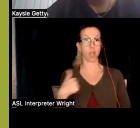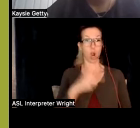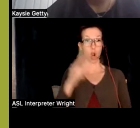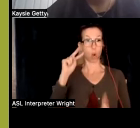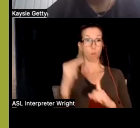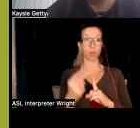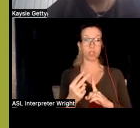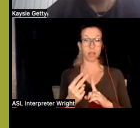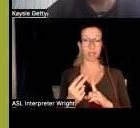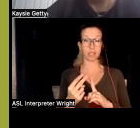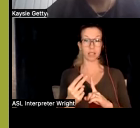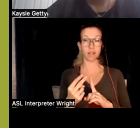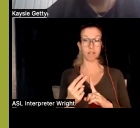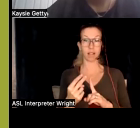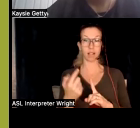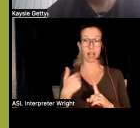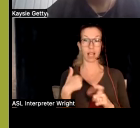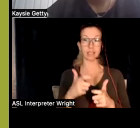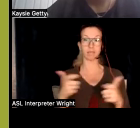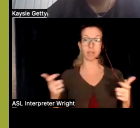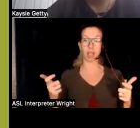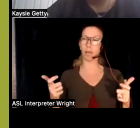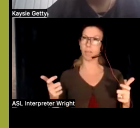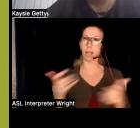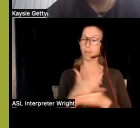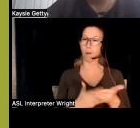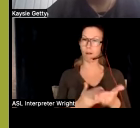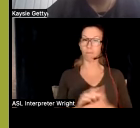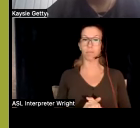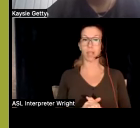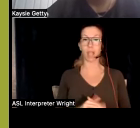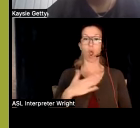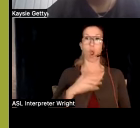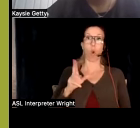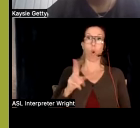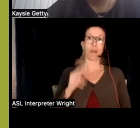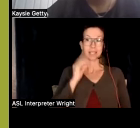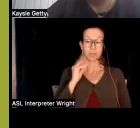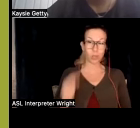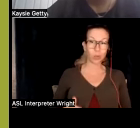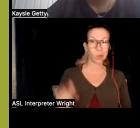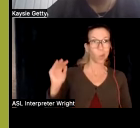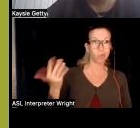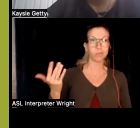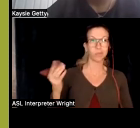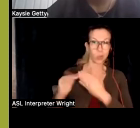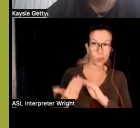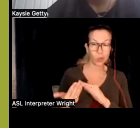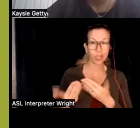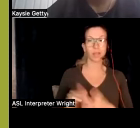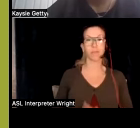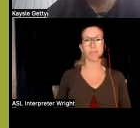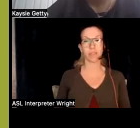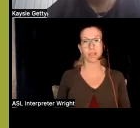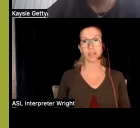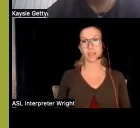a big piece into this. You know, our own upbringing and, you know, community, as, you know, some folks